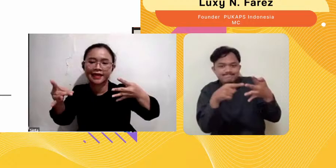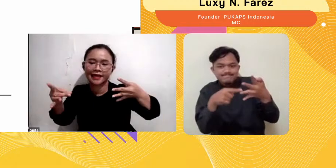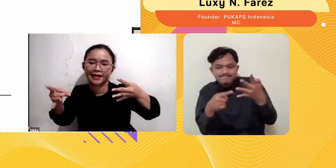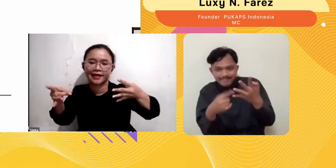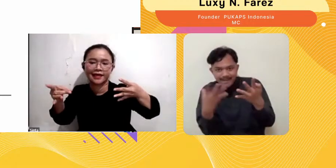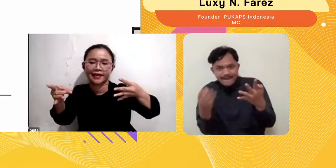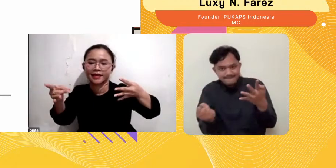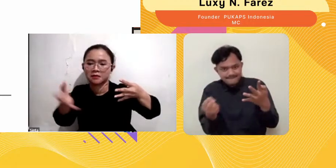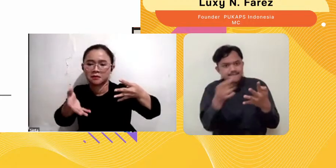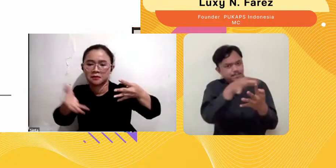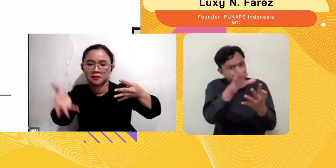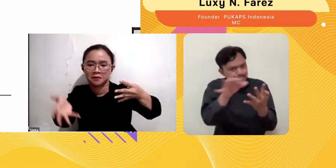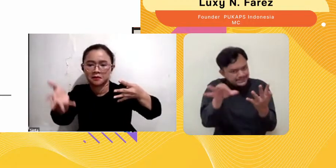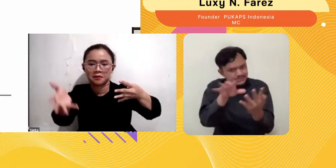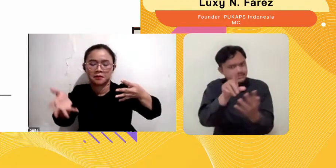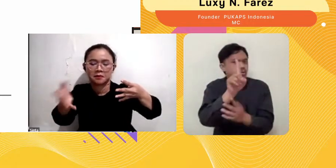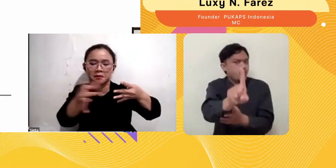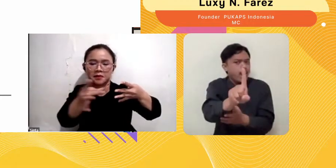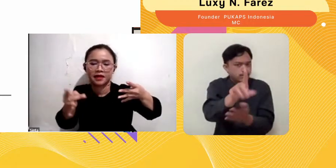everyone.